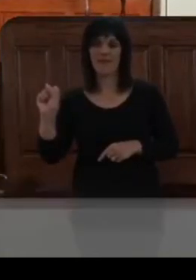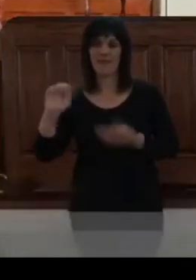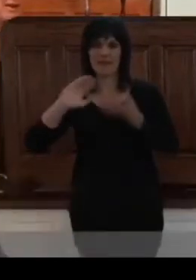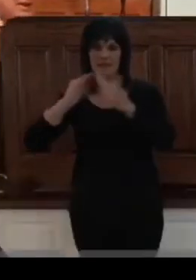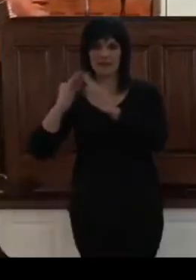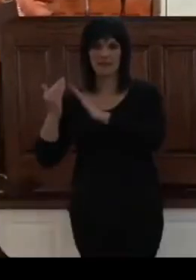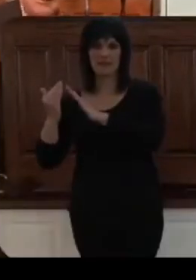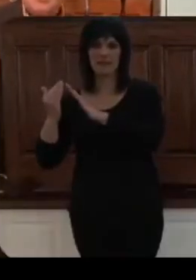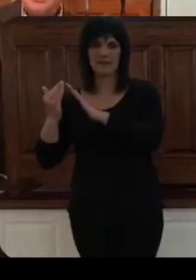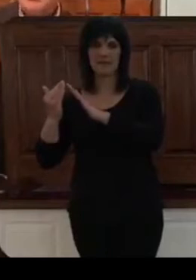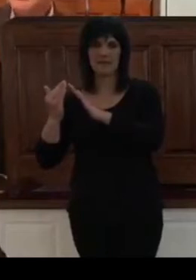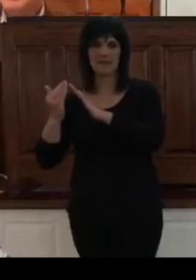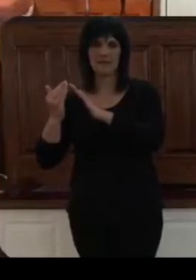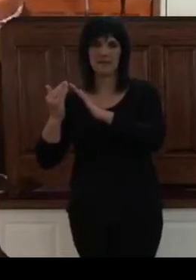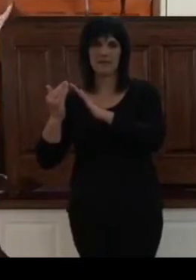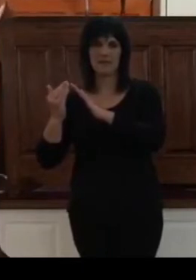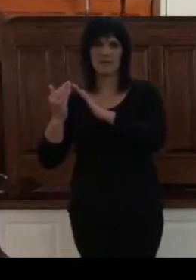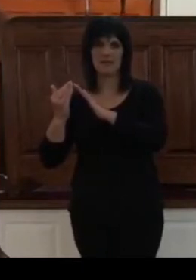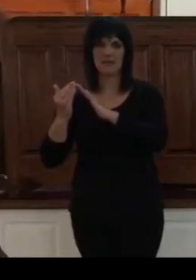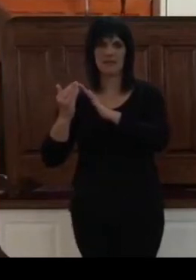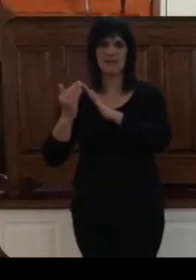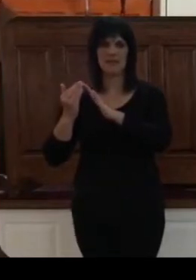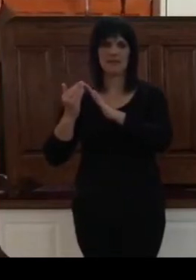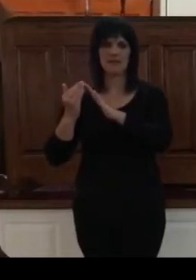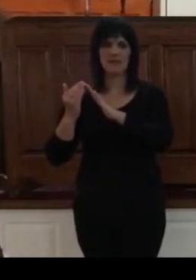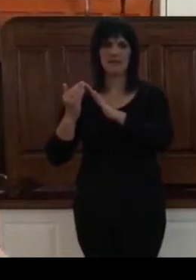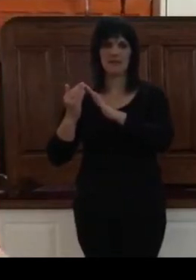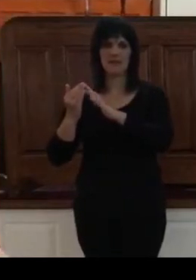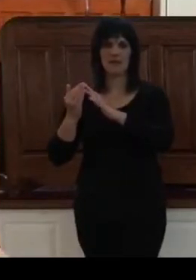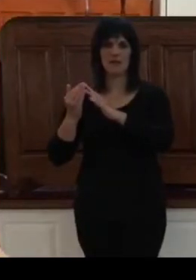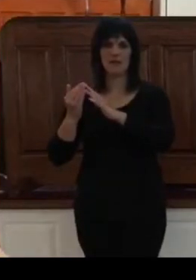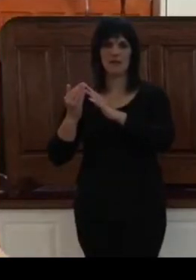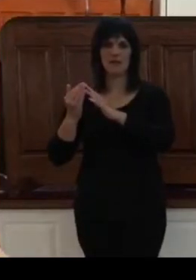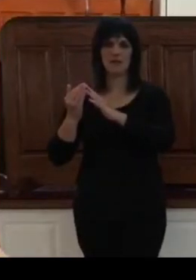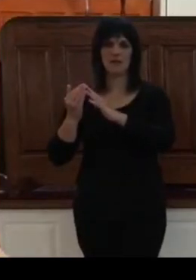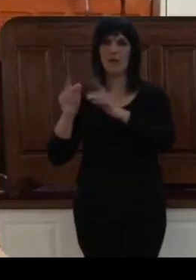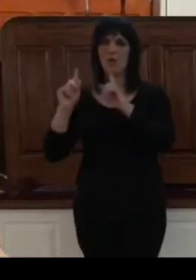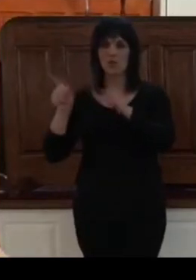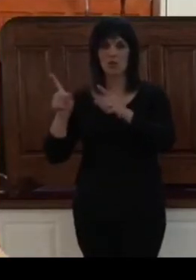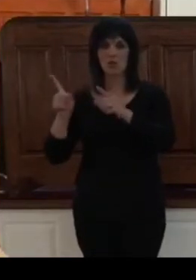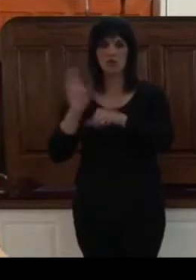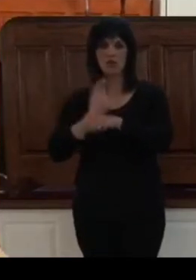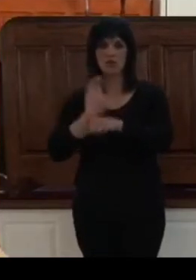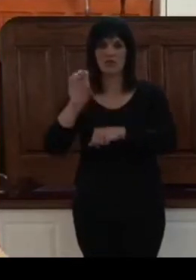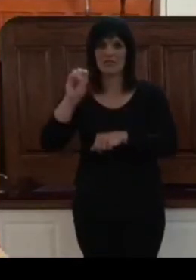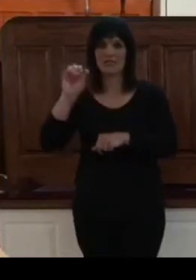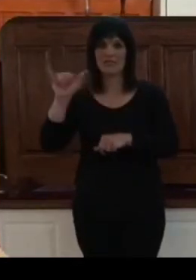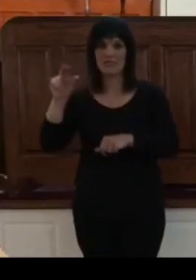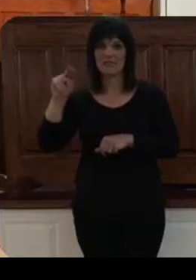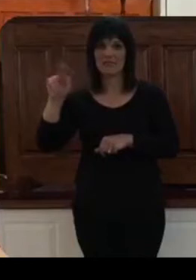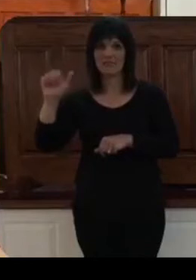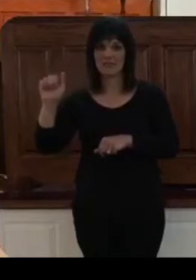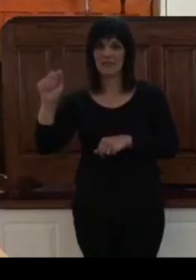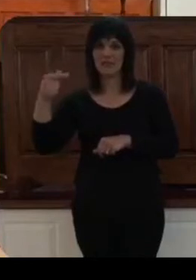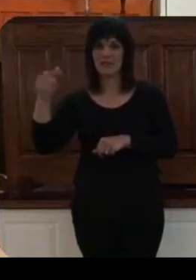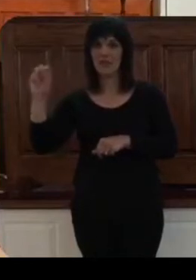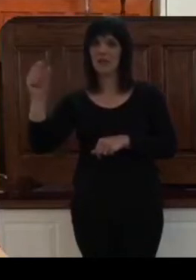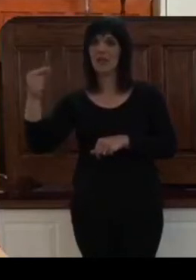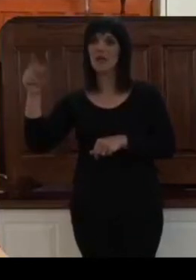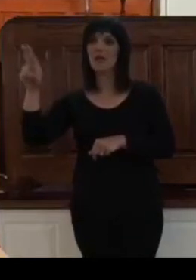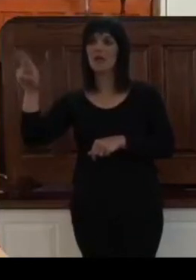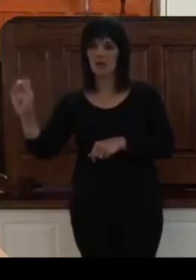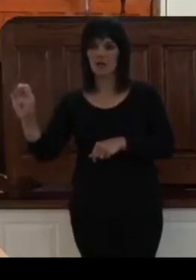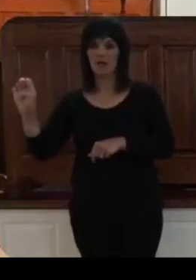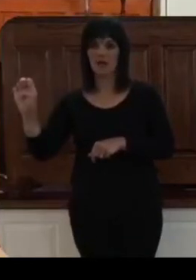Thessalonica, and he does what he does in every other city. He goes to the synagogue. The synagogue is the spiritual head of